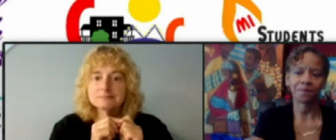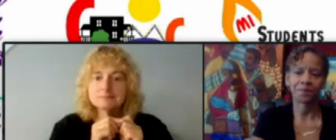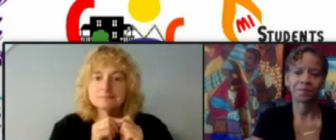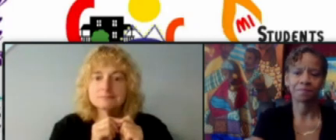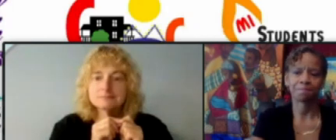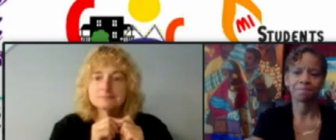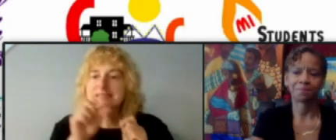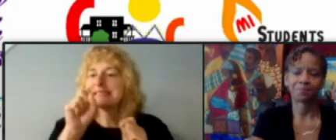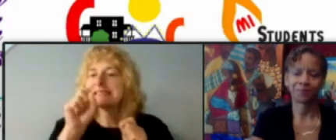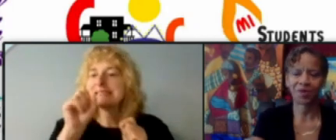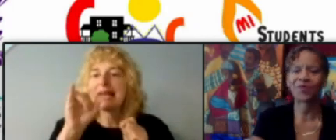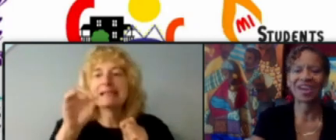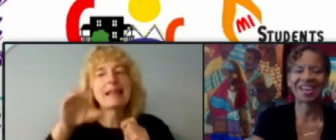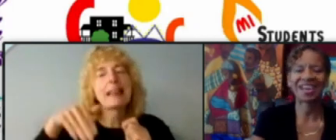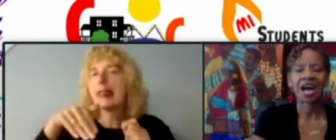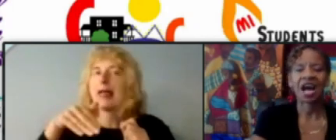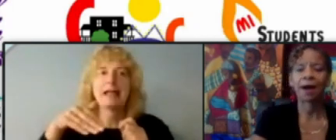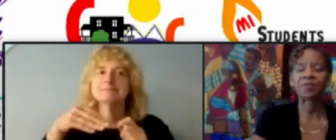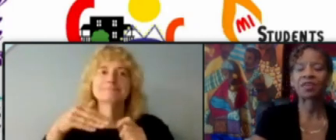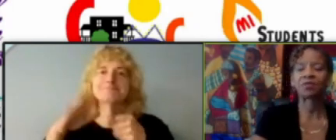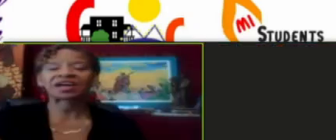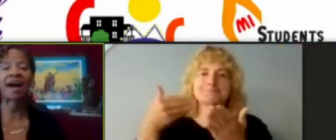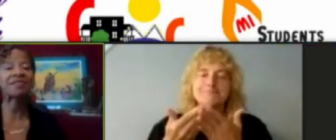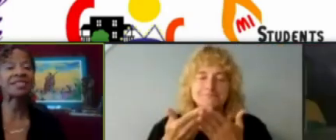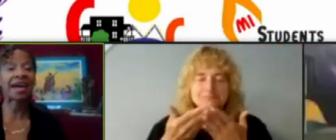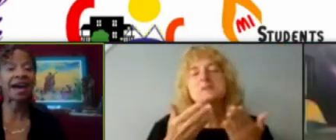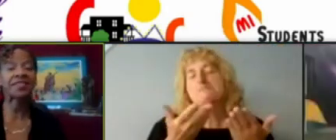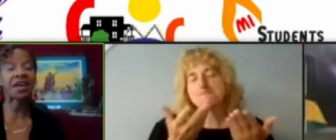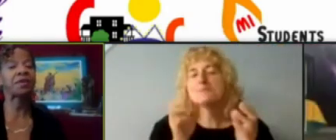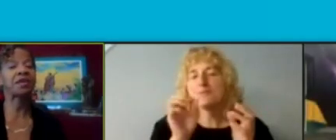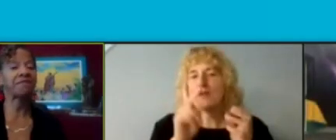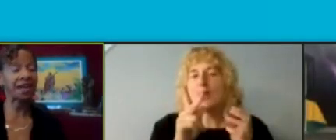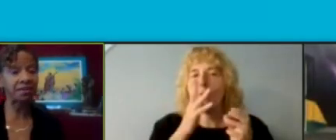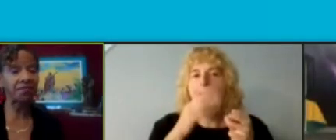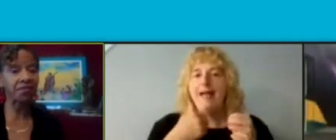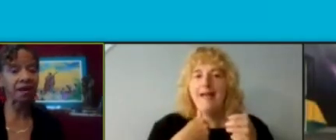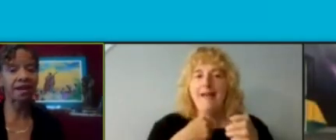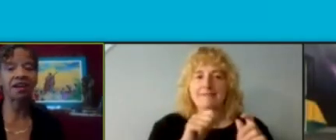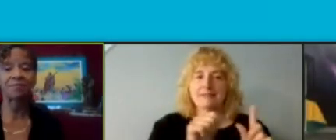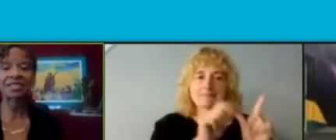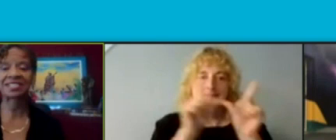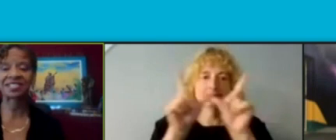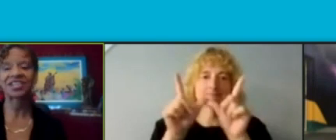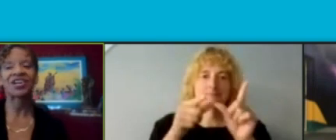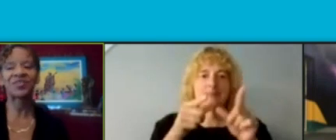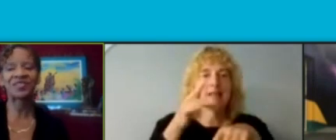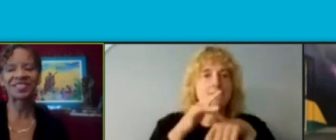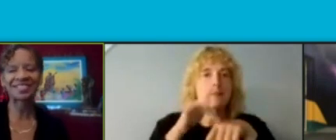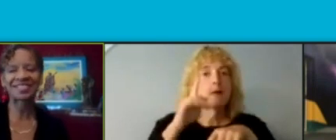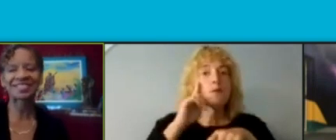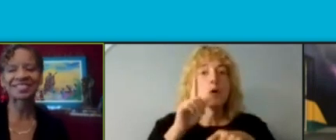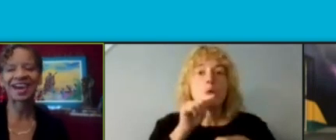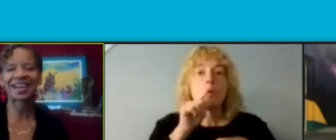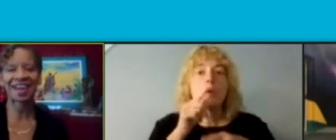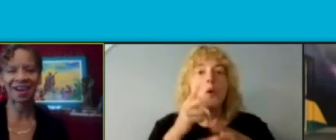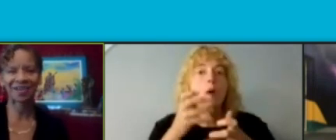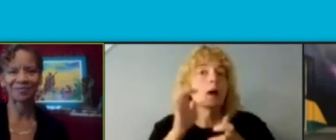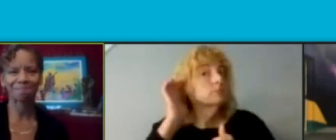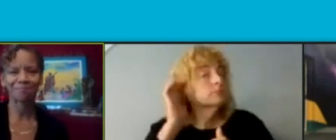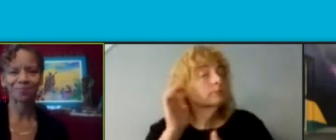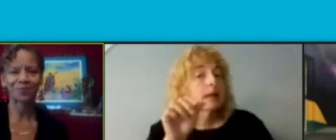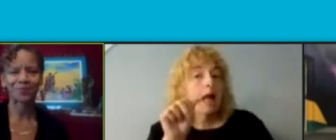Saeed is not here yet. Okay, then we'll have a slide that will be available for our Arabic listeners. You can see that slide